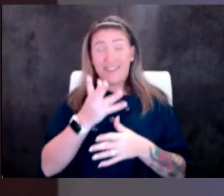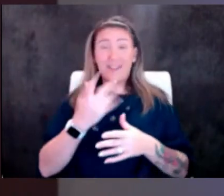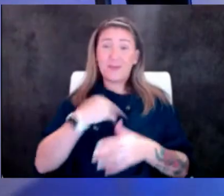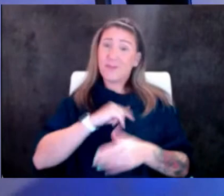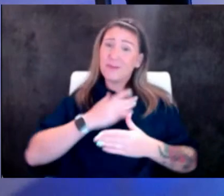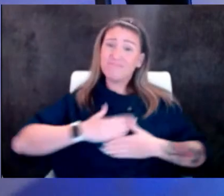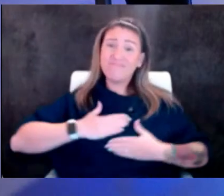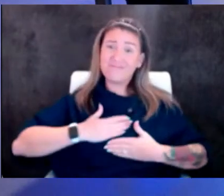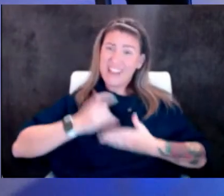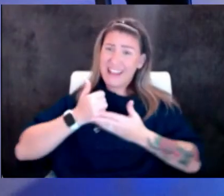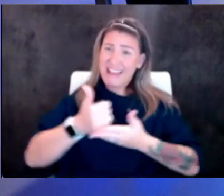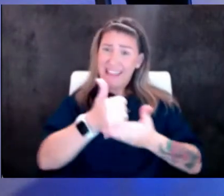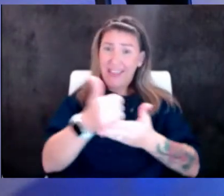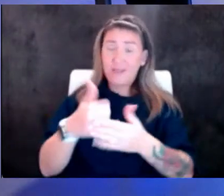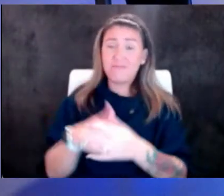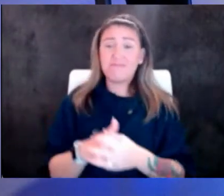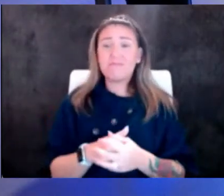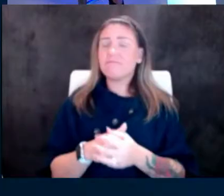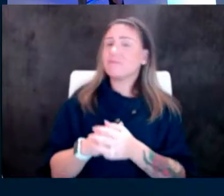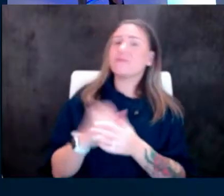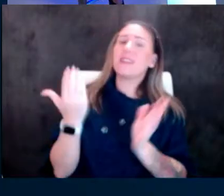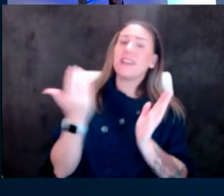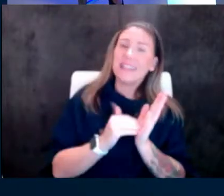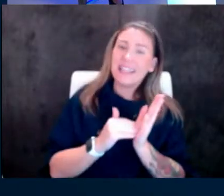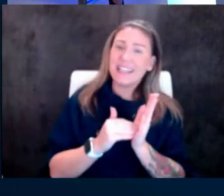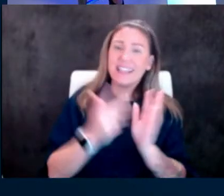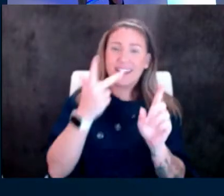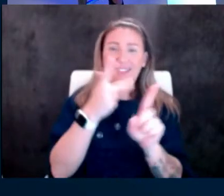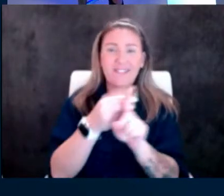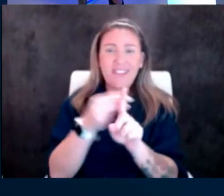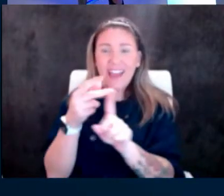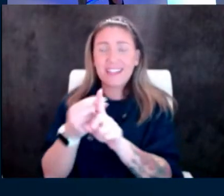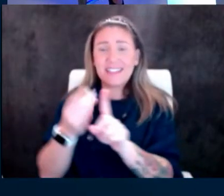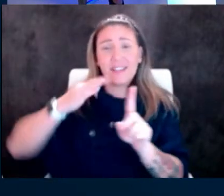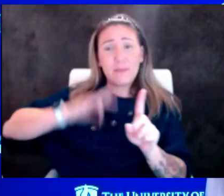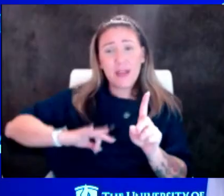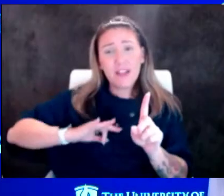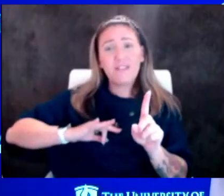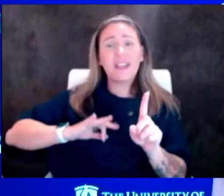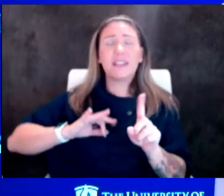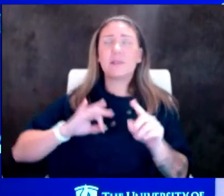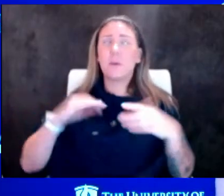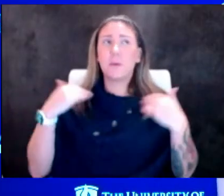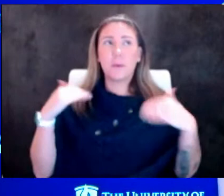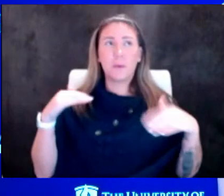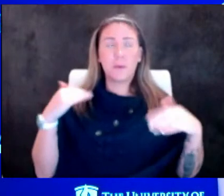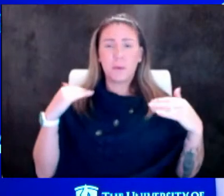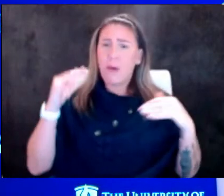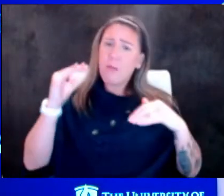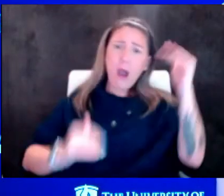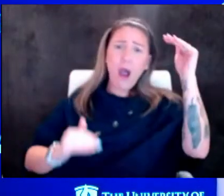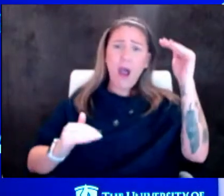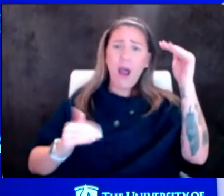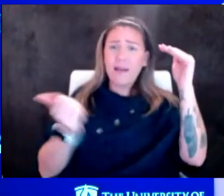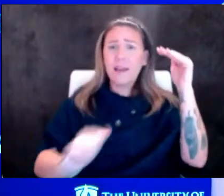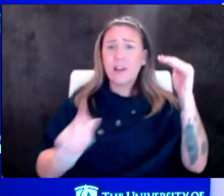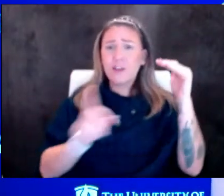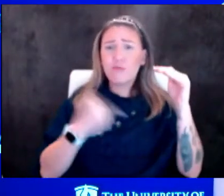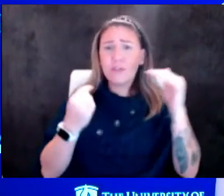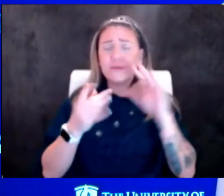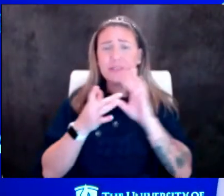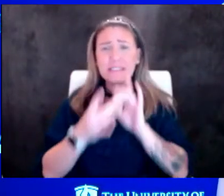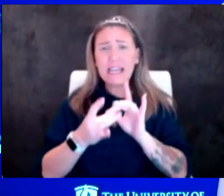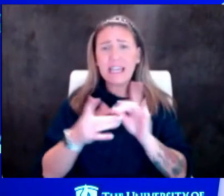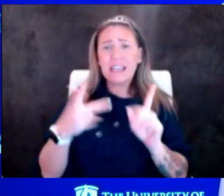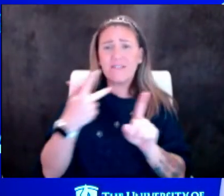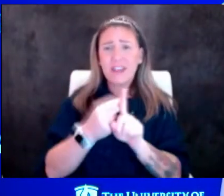Yeah. Again, these vaccines, the benefits greatly outweigh any risks associated with the vaccines, even for